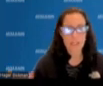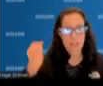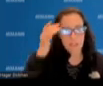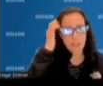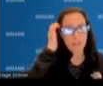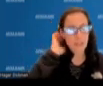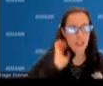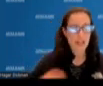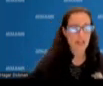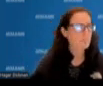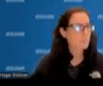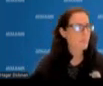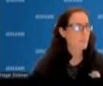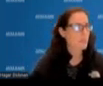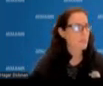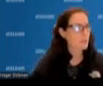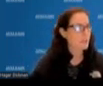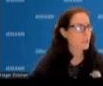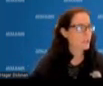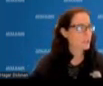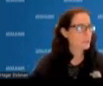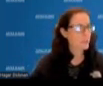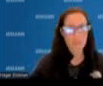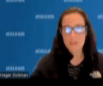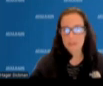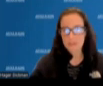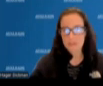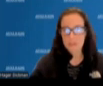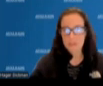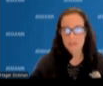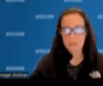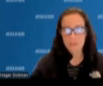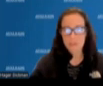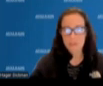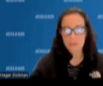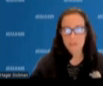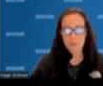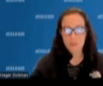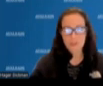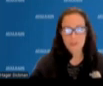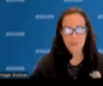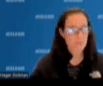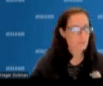a fact sheet on the chat that you can use.